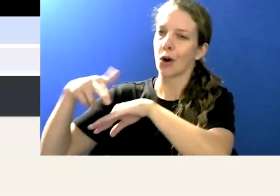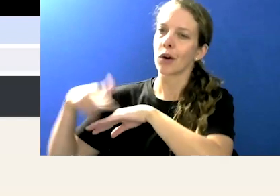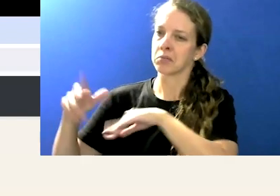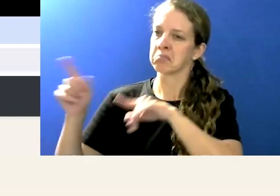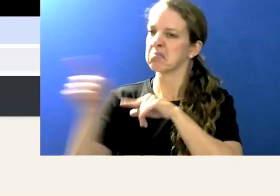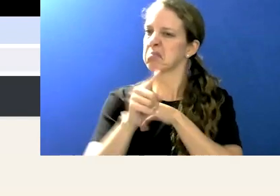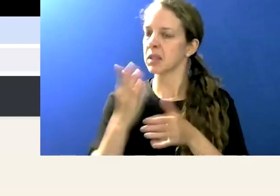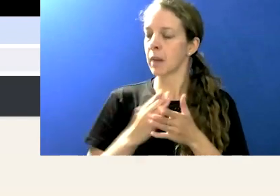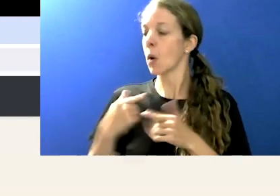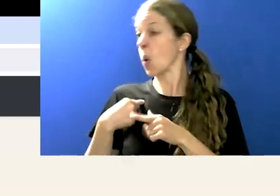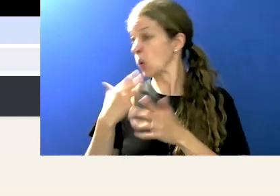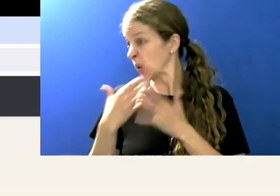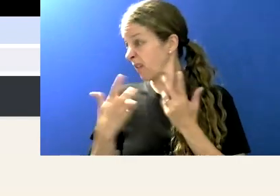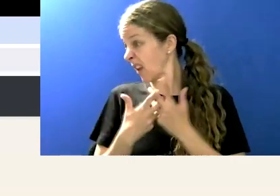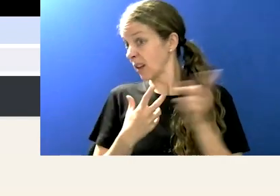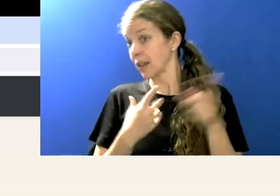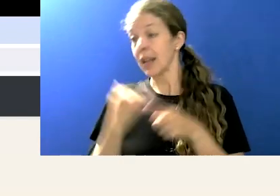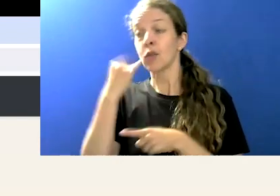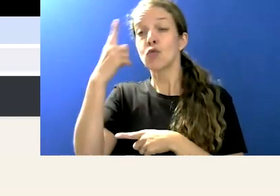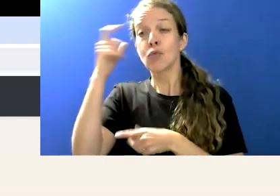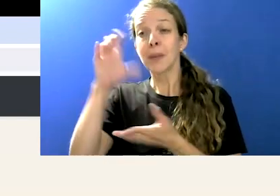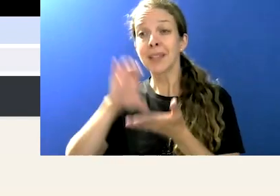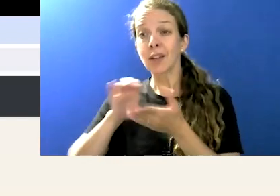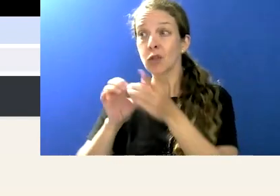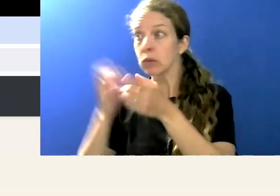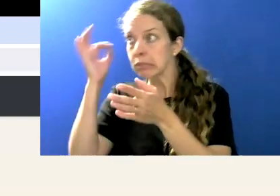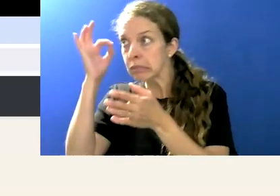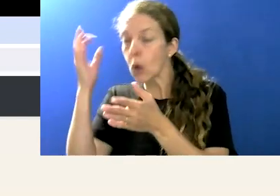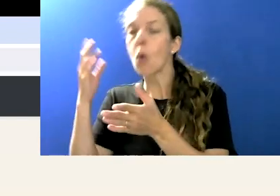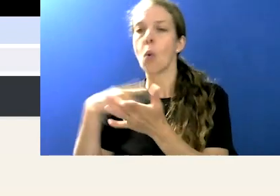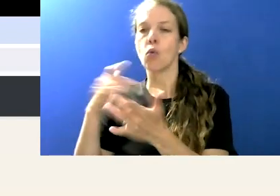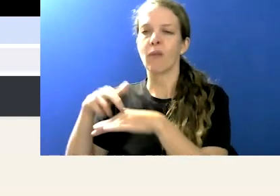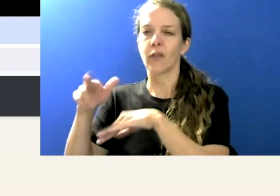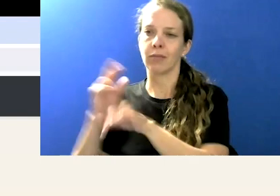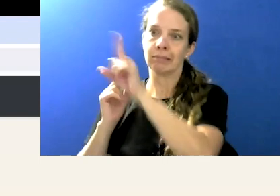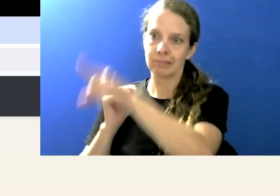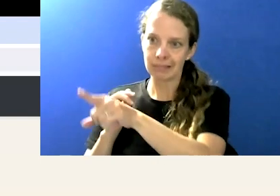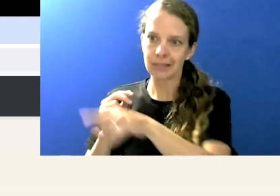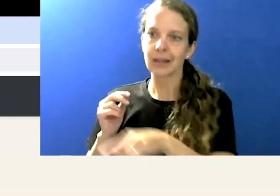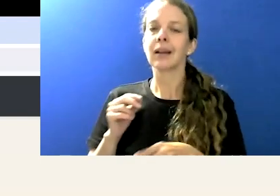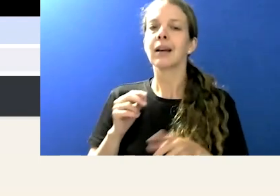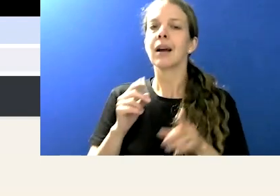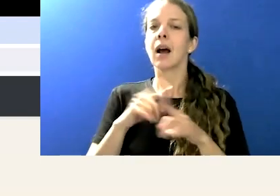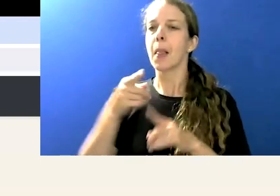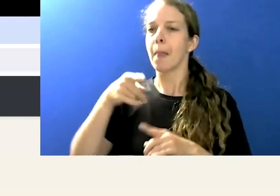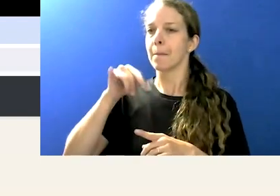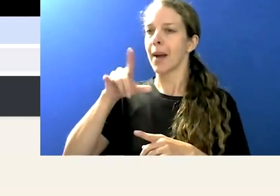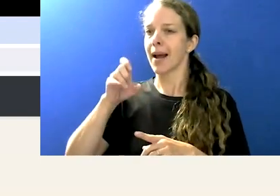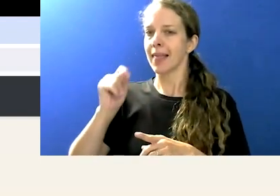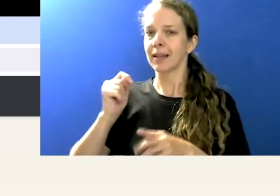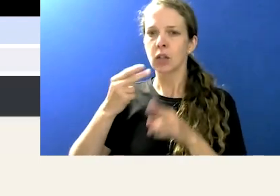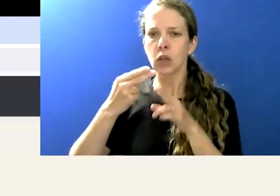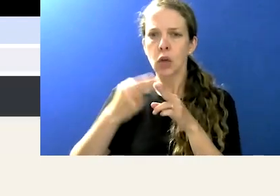some students to the Dream Center if they never heard about the Dream Center. And another thing that I'd like to mention is there's this pilot program called P3 for